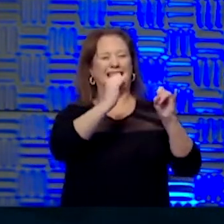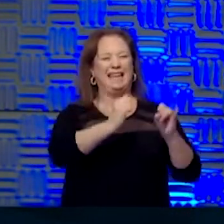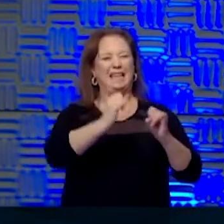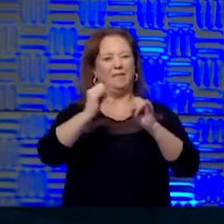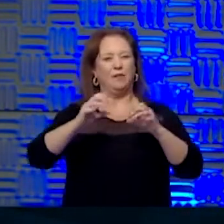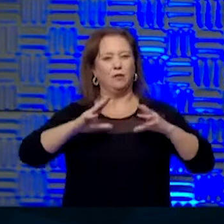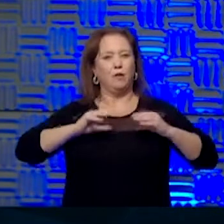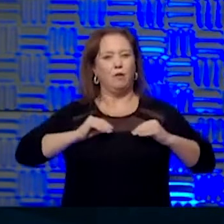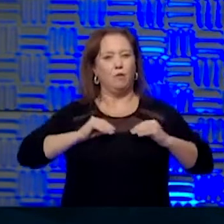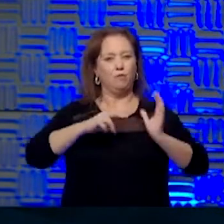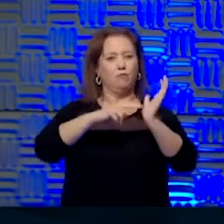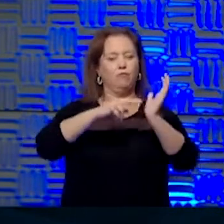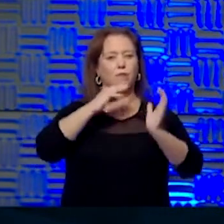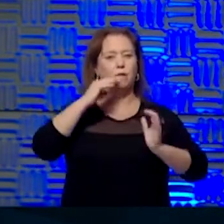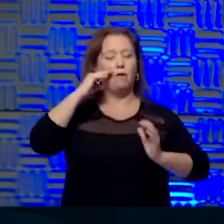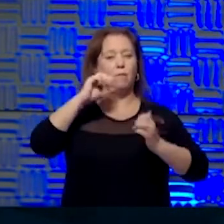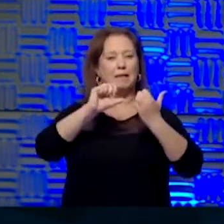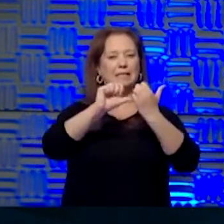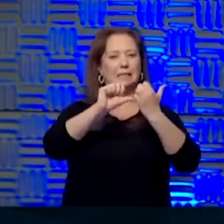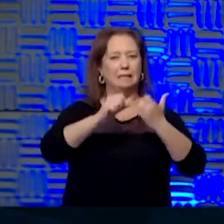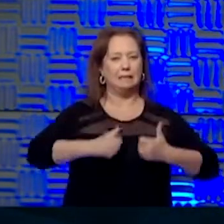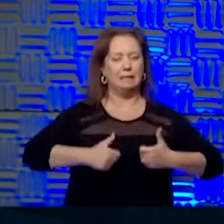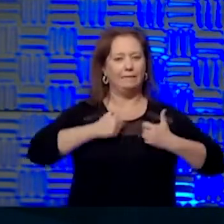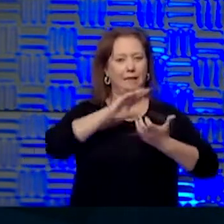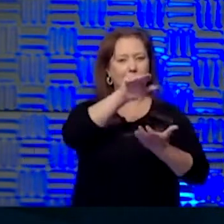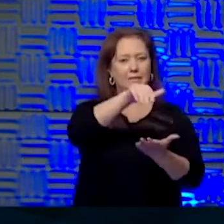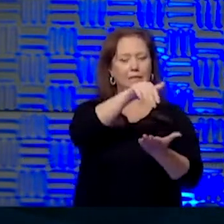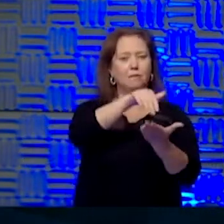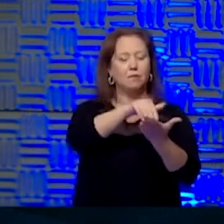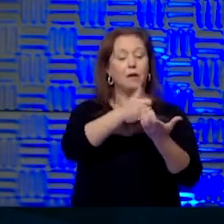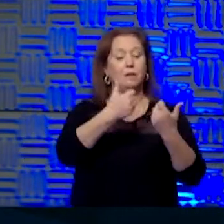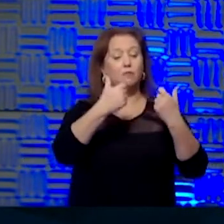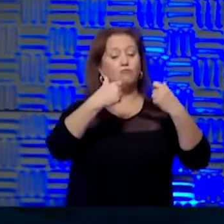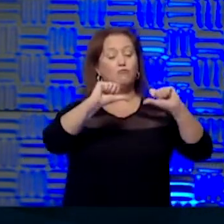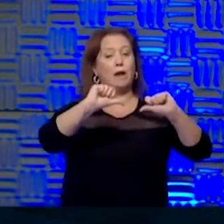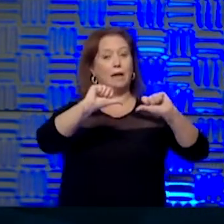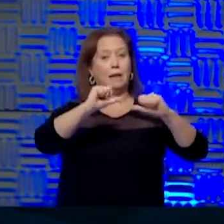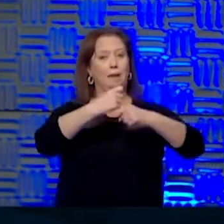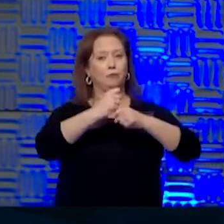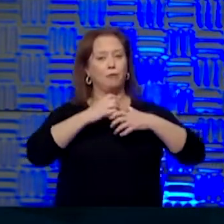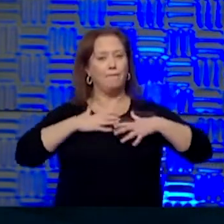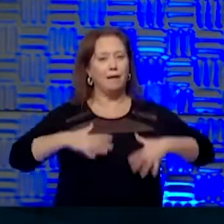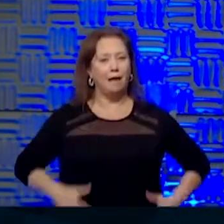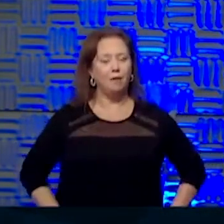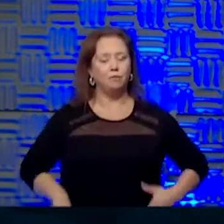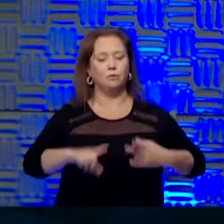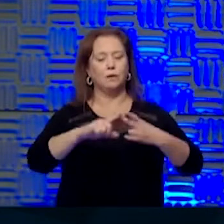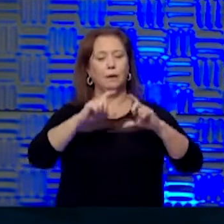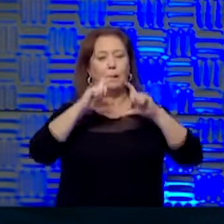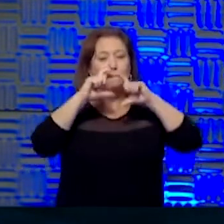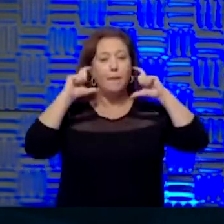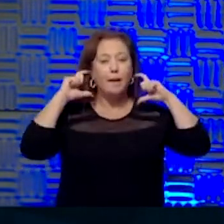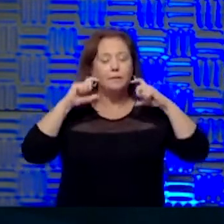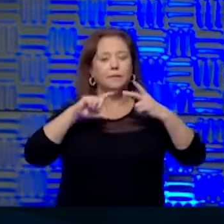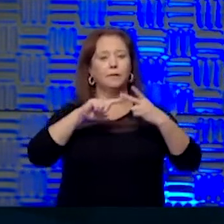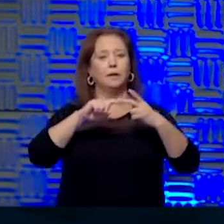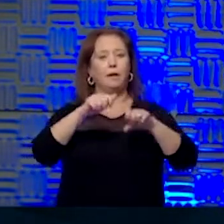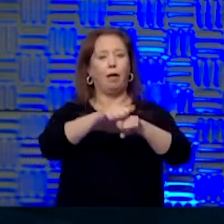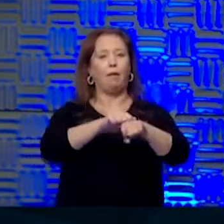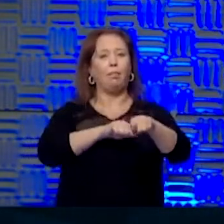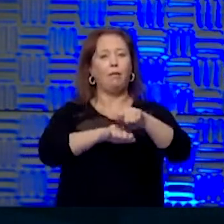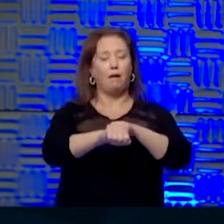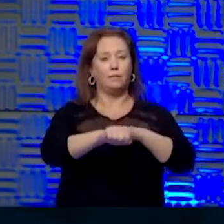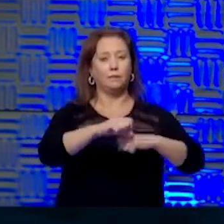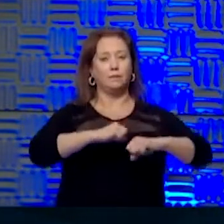nursing home and assisted living facilities, is trying to make sure that they had the gowns, masks, and gloves necessary to protect